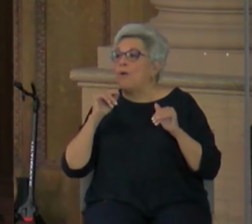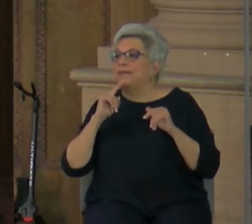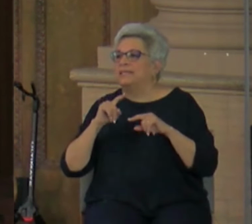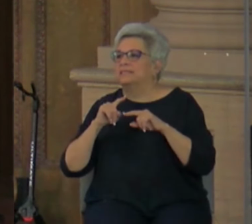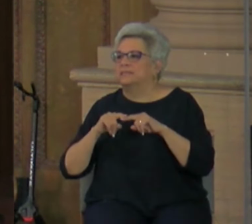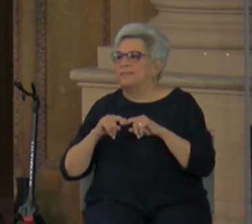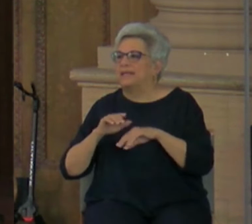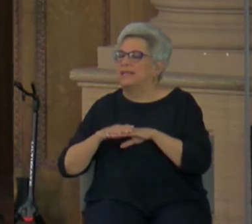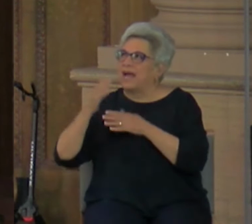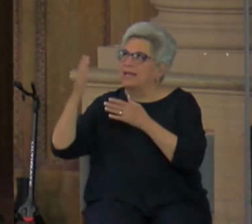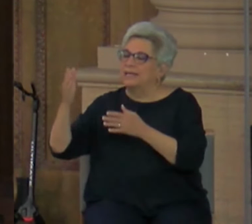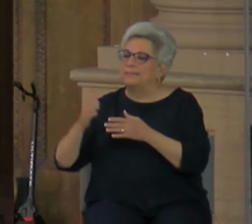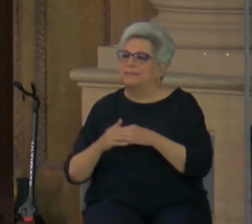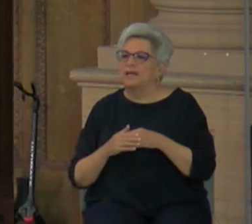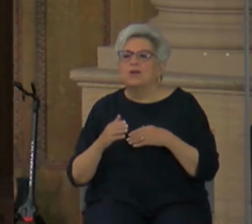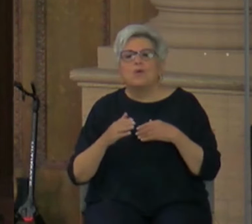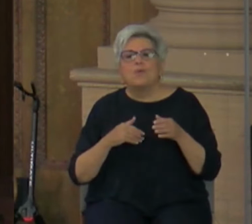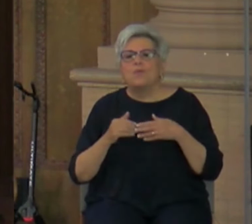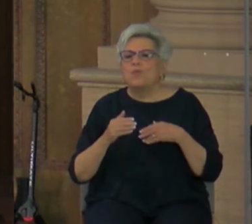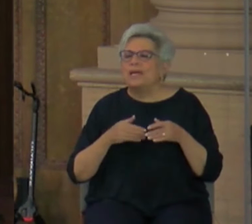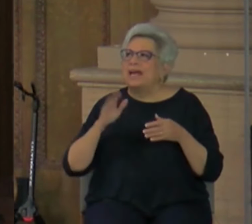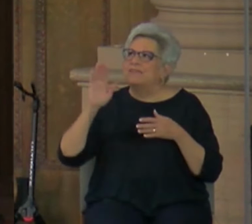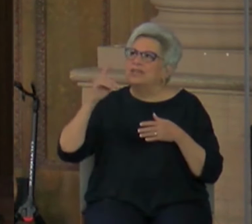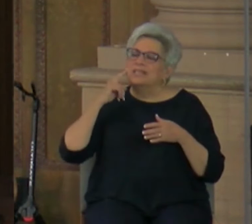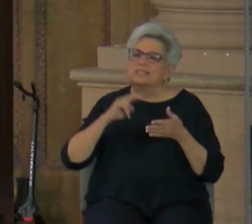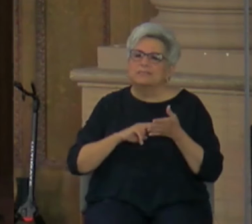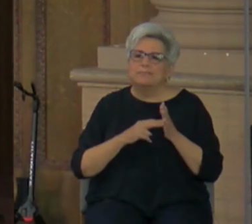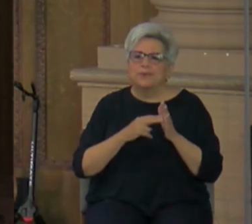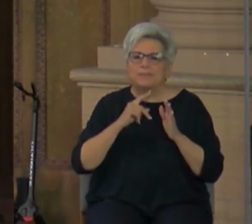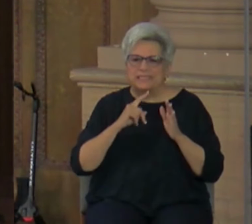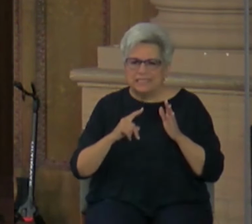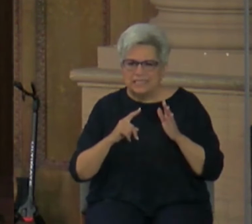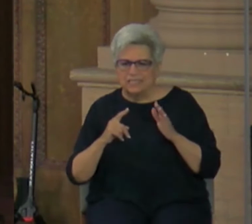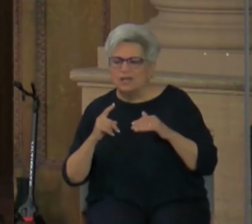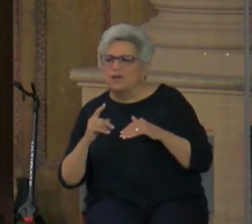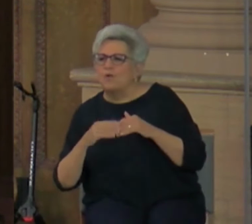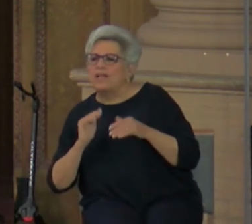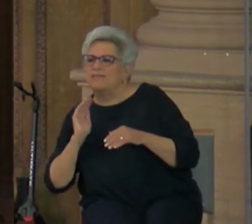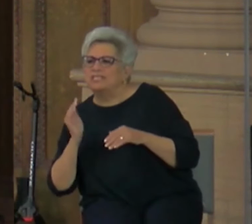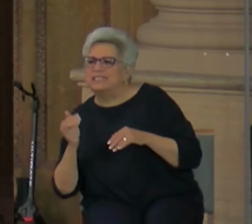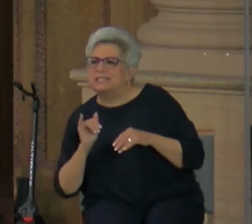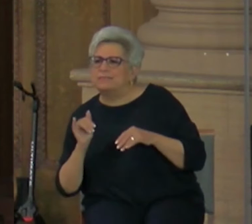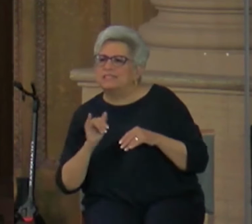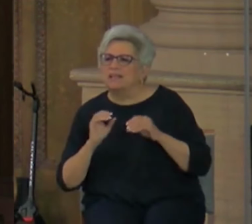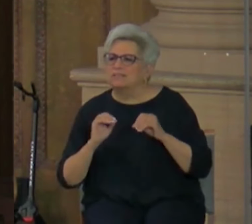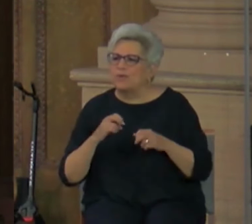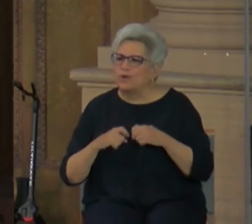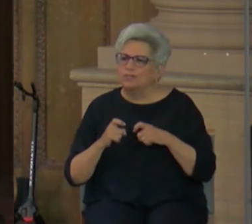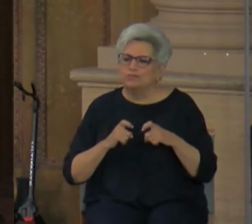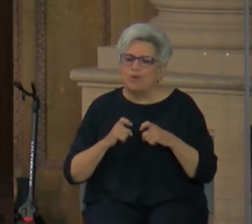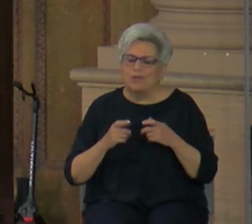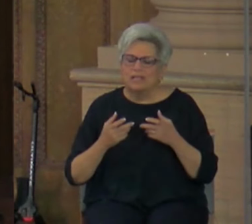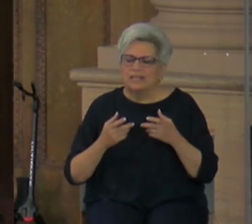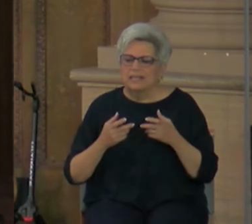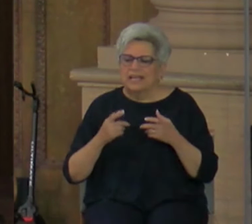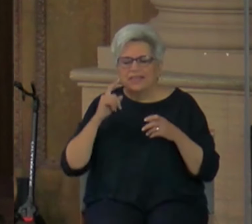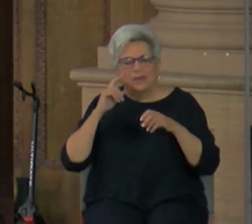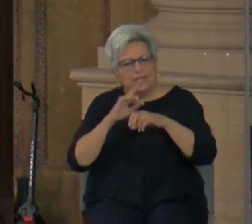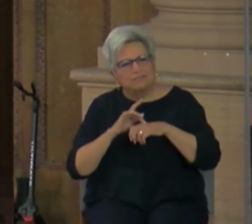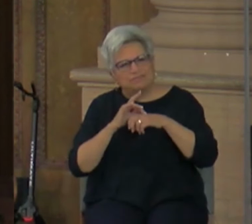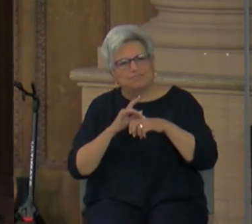But whatever God's purpose is in our suffering, we know that what seems like it's out of control, what seems like it's unruly, what seems like it's all-consuming